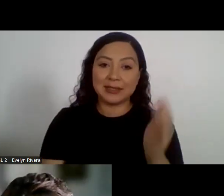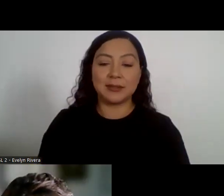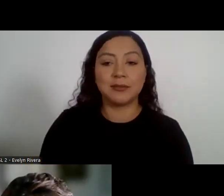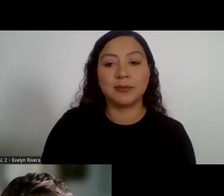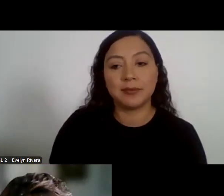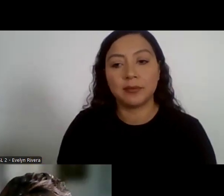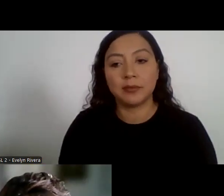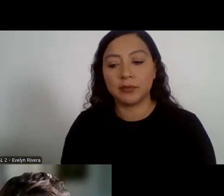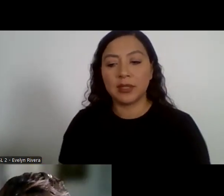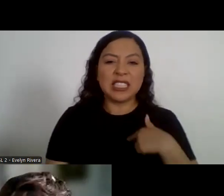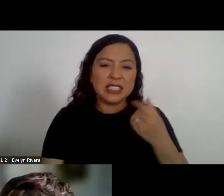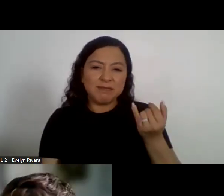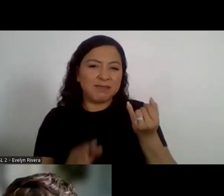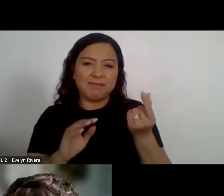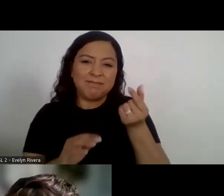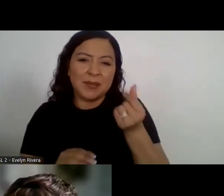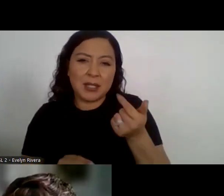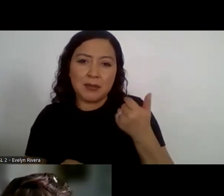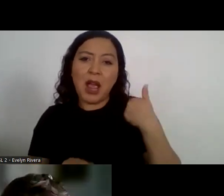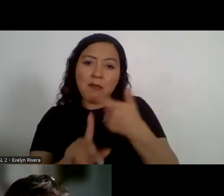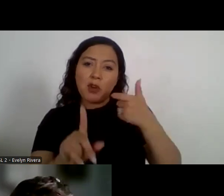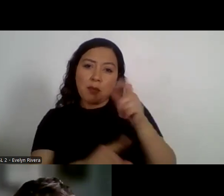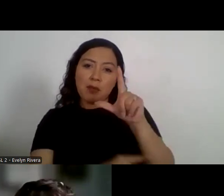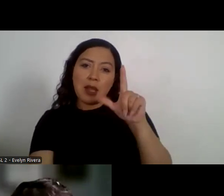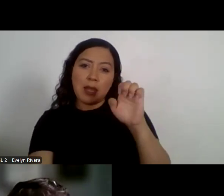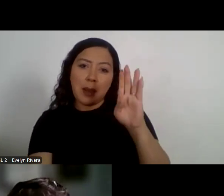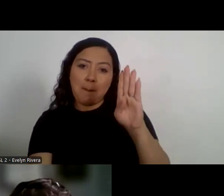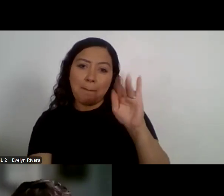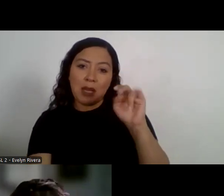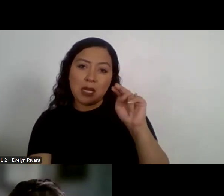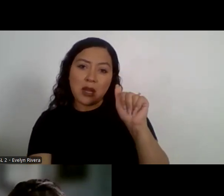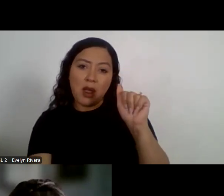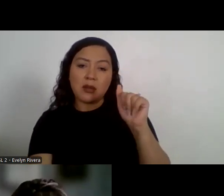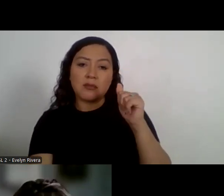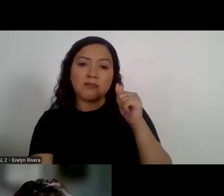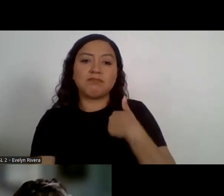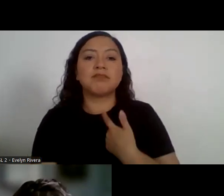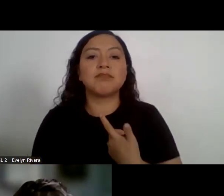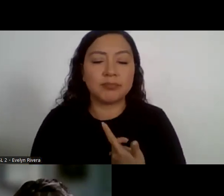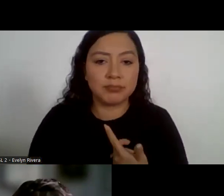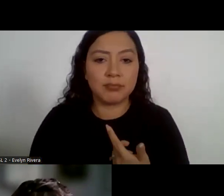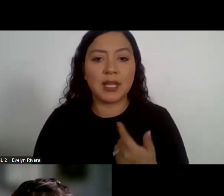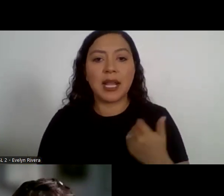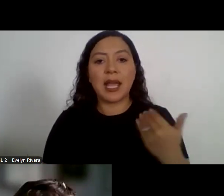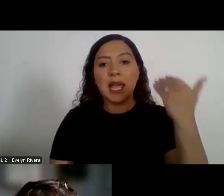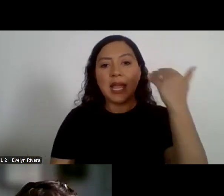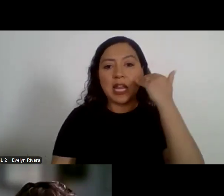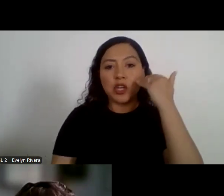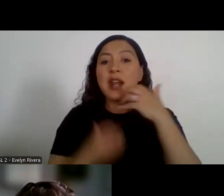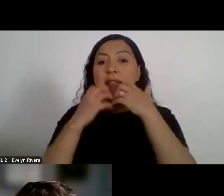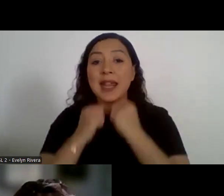just a little bit, I'm Lebanese, so I have the Middle Eastern background. I speak Arabic. And I know when I cared for my